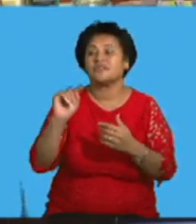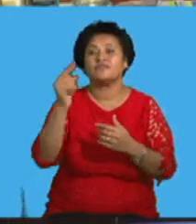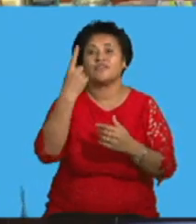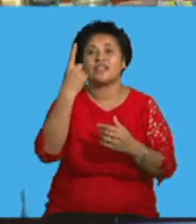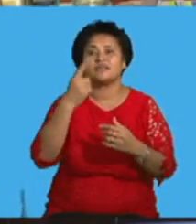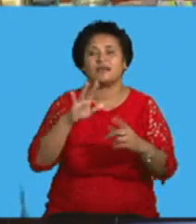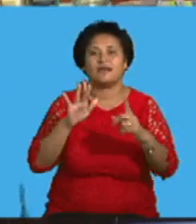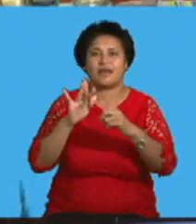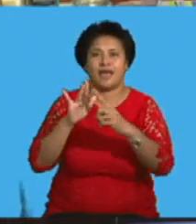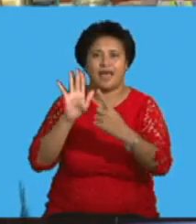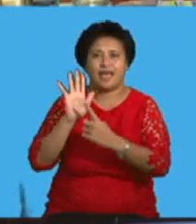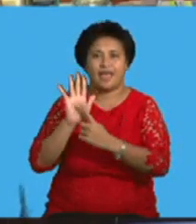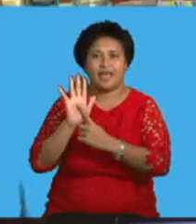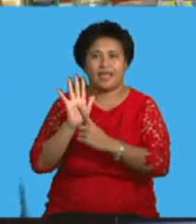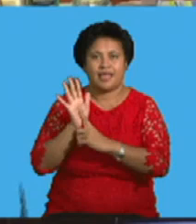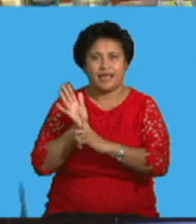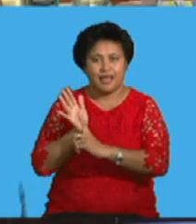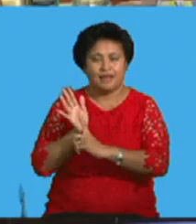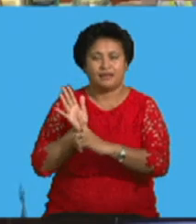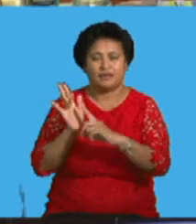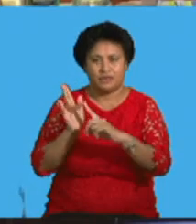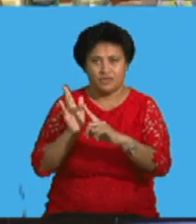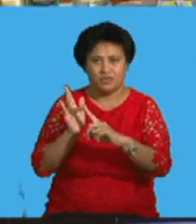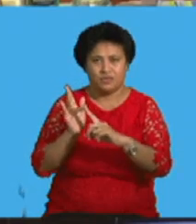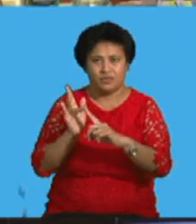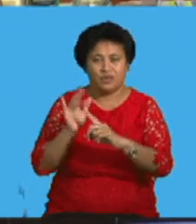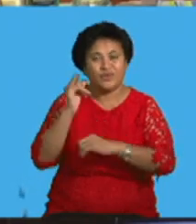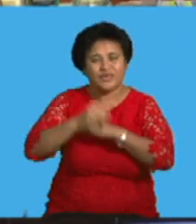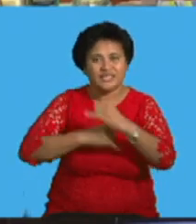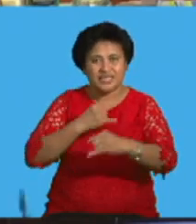This initiative is now fully funded by the government.